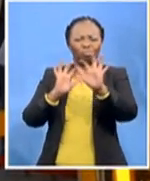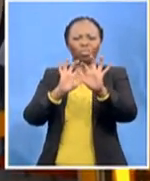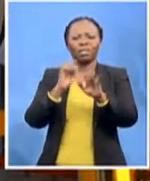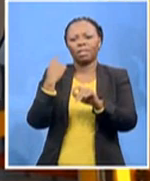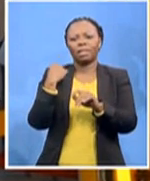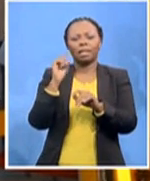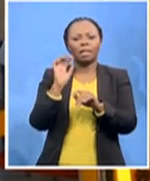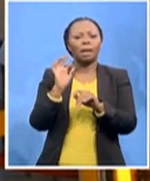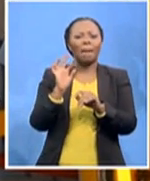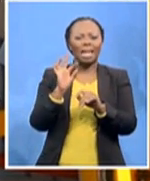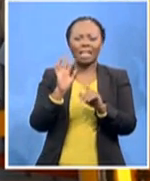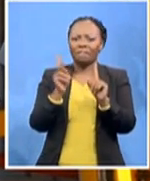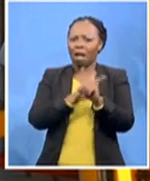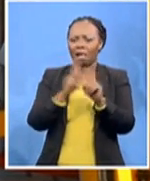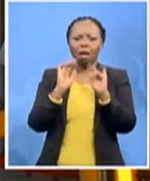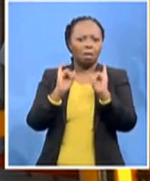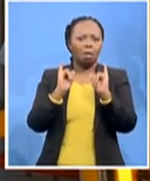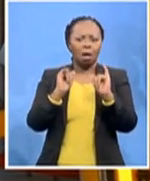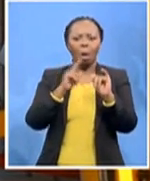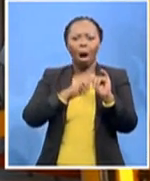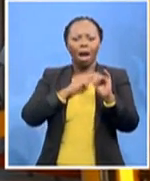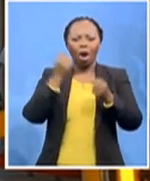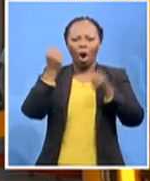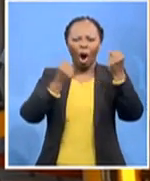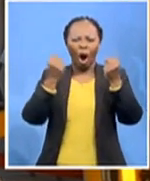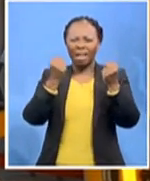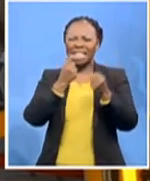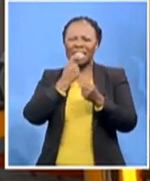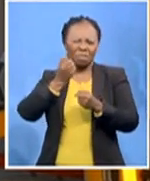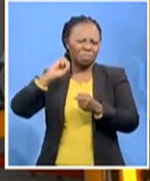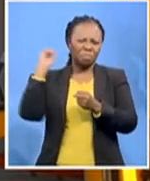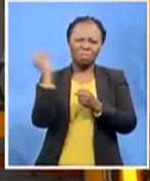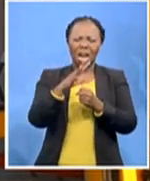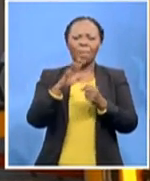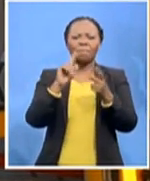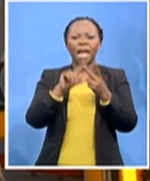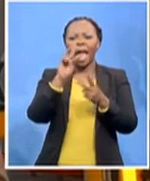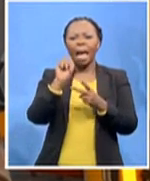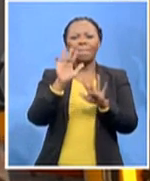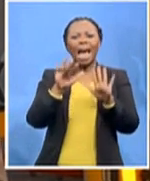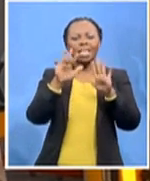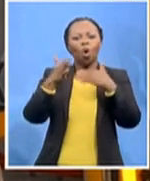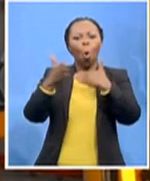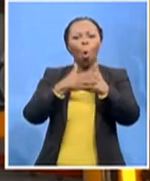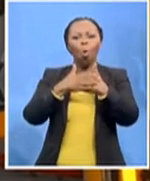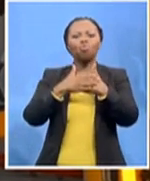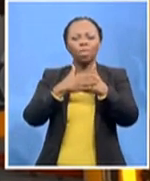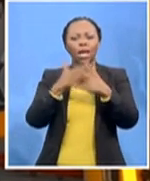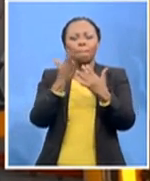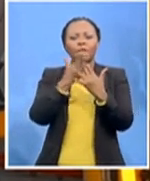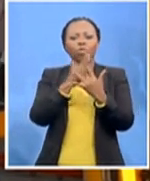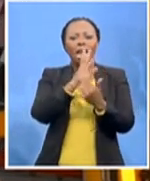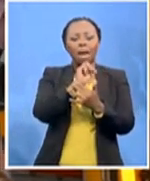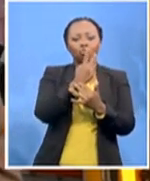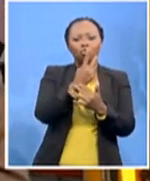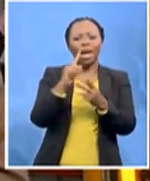were stoned and the M19 was closed between N2 and M19. The corner of M19 was closed